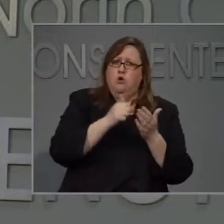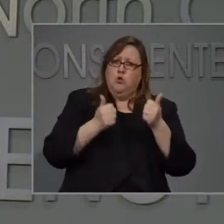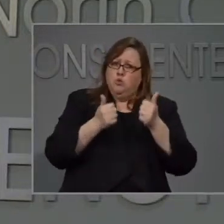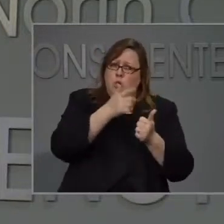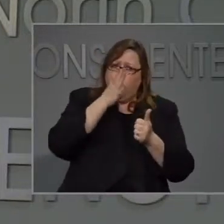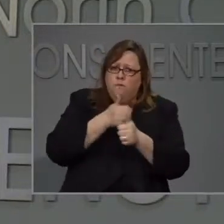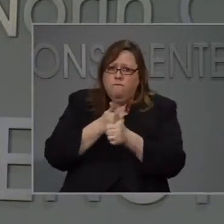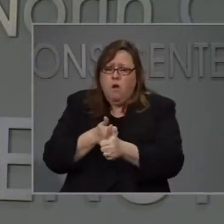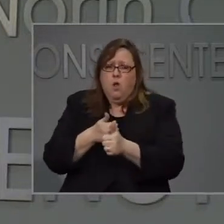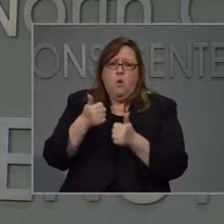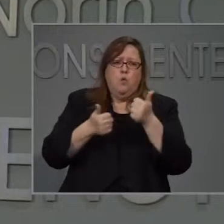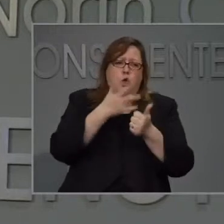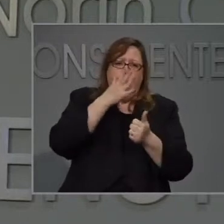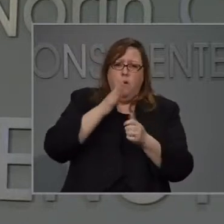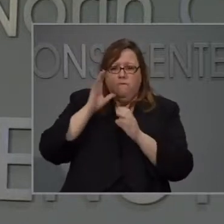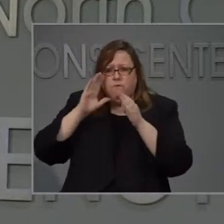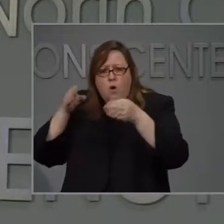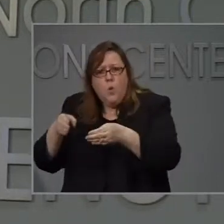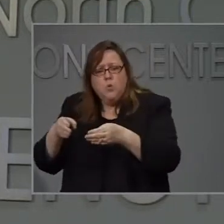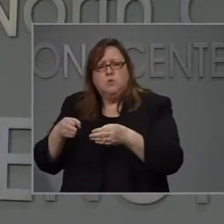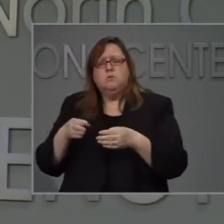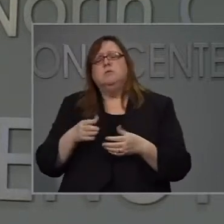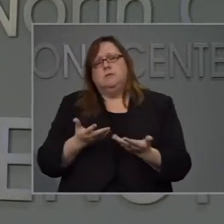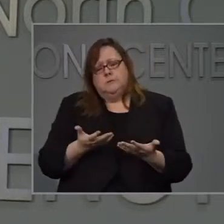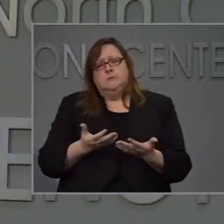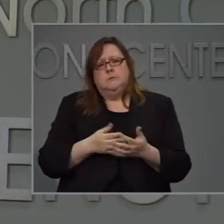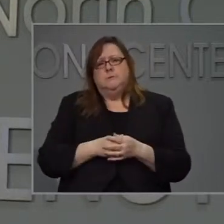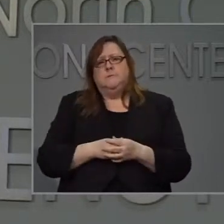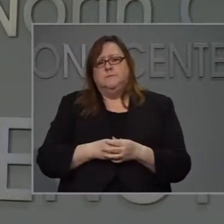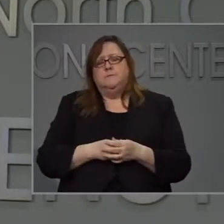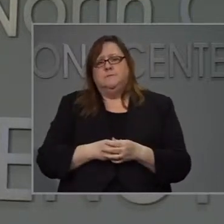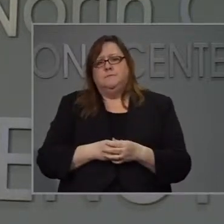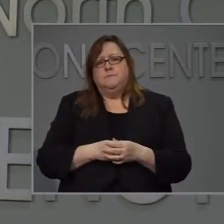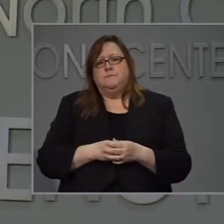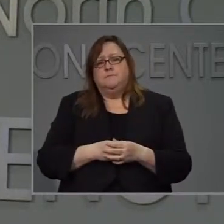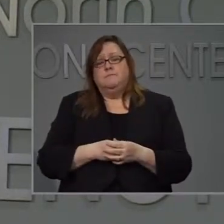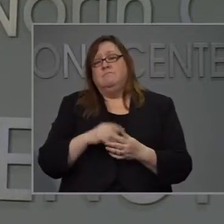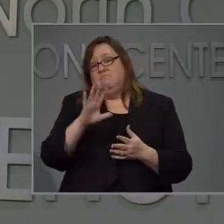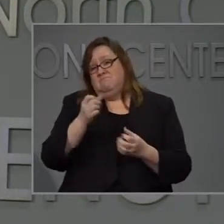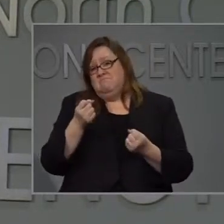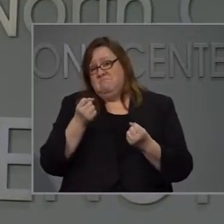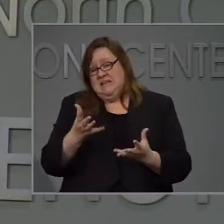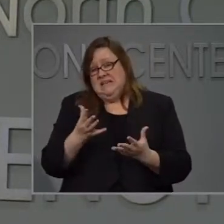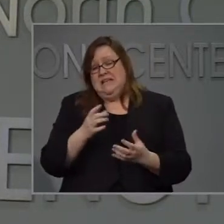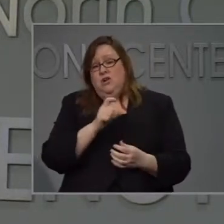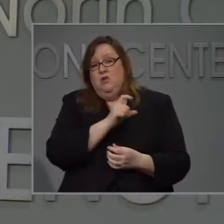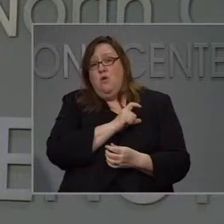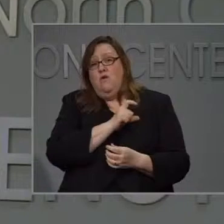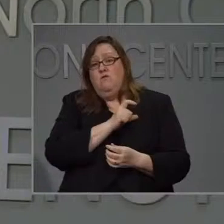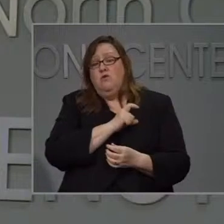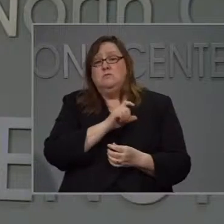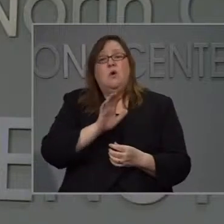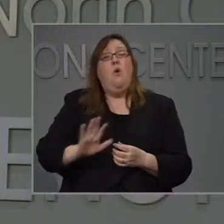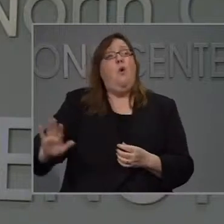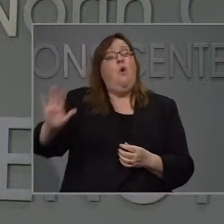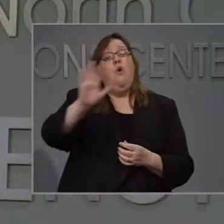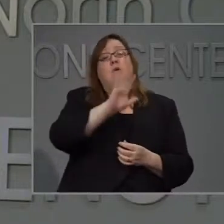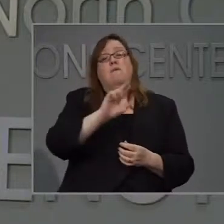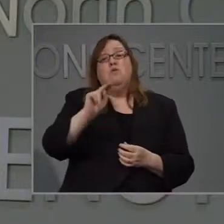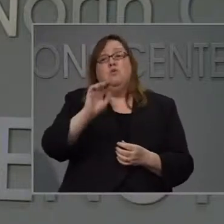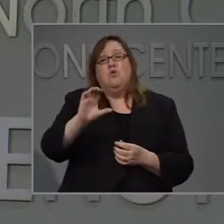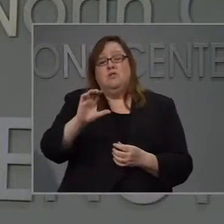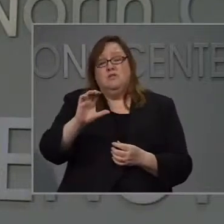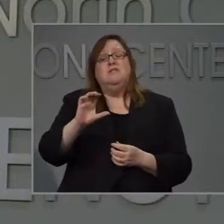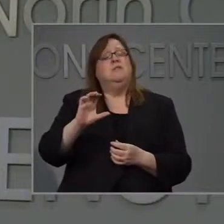on or not. But the fact of the matter is, many law enforcement officers across this state